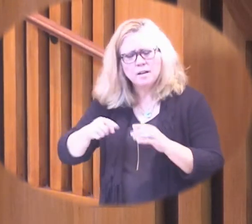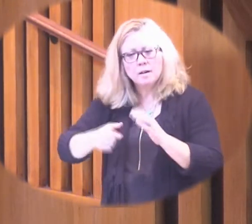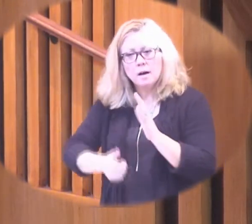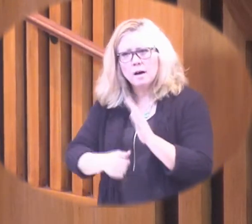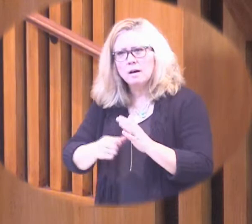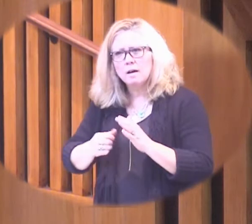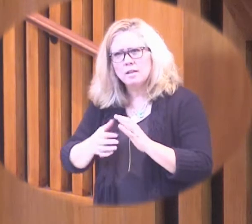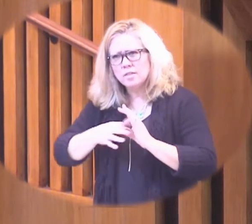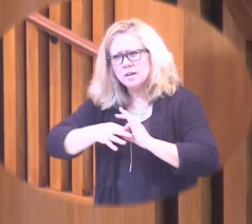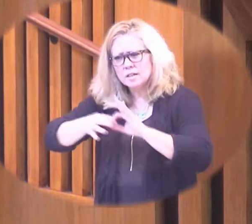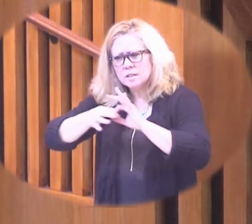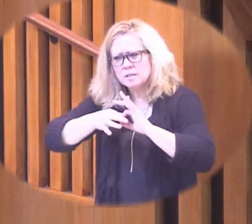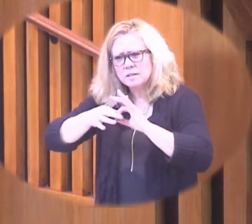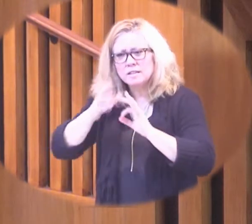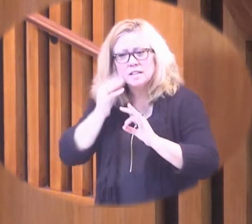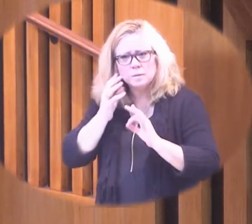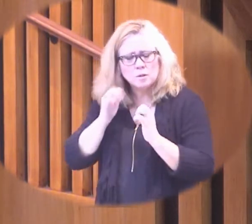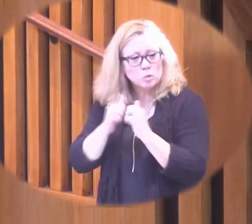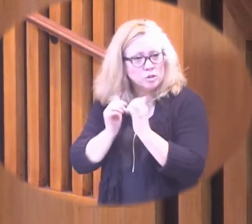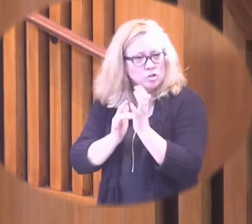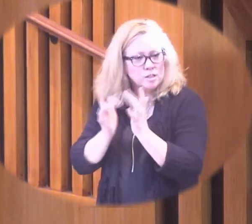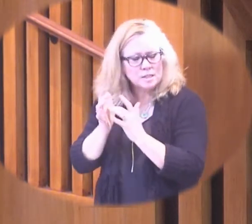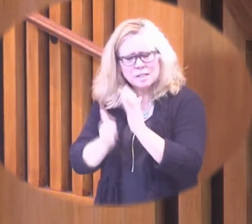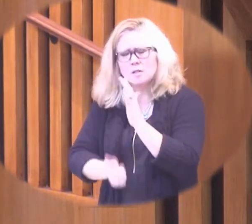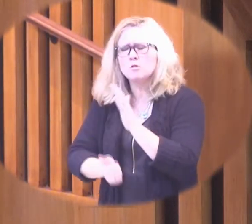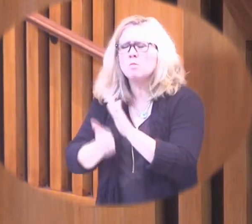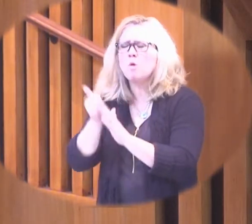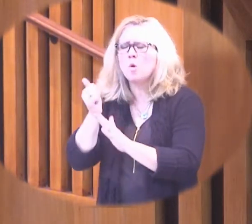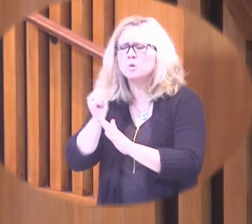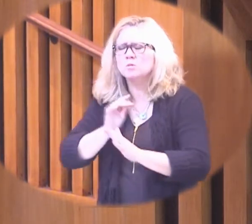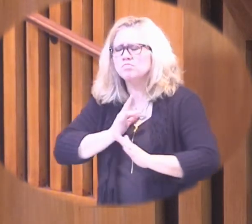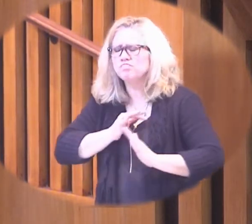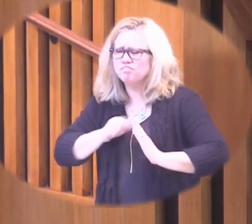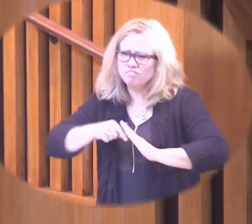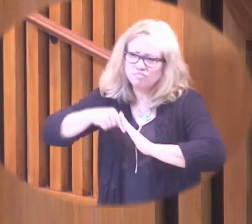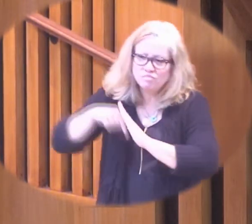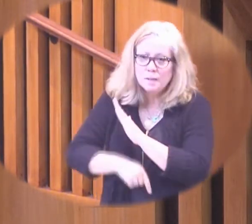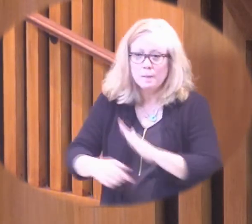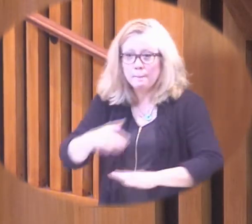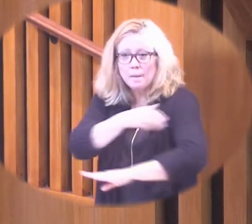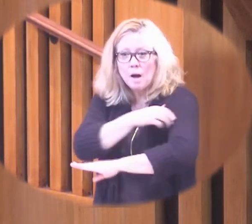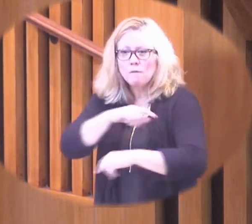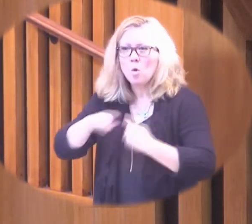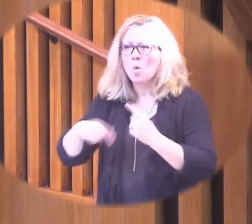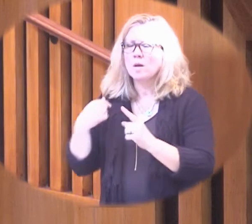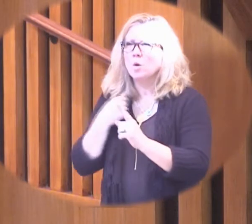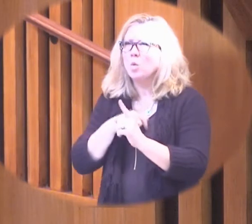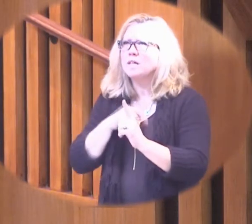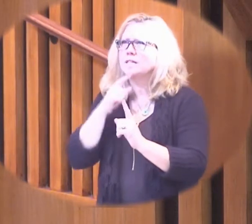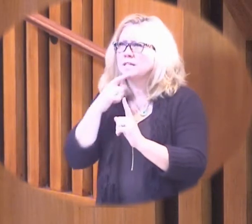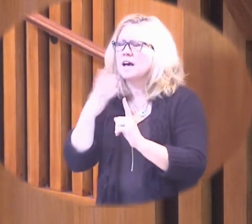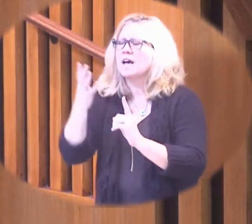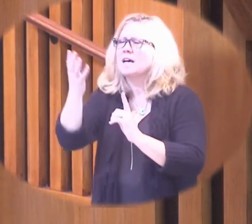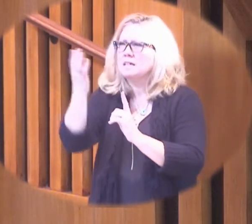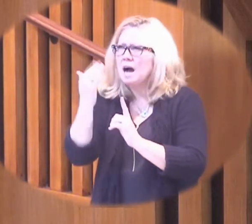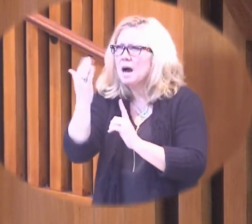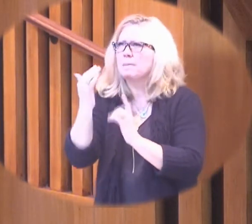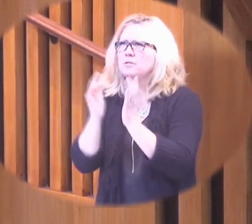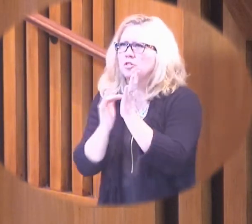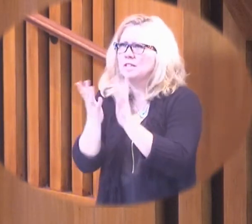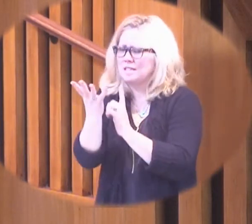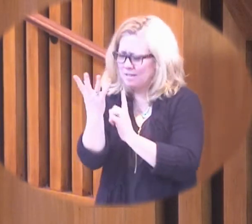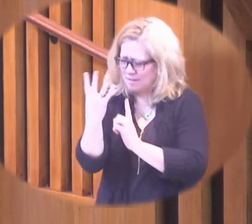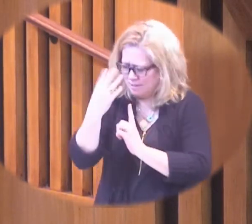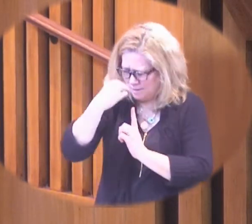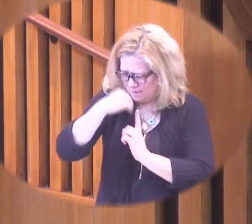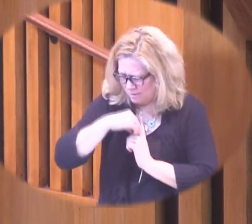lives into his life and he brings his life into our life right here in this church.